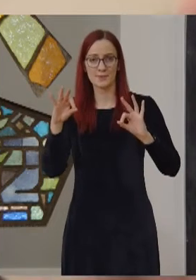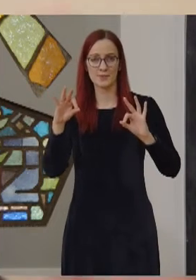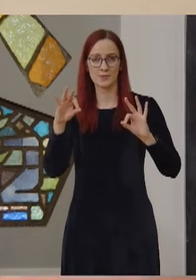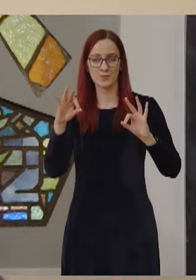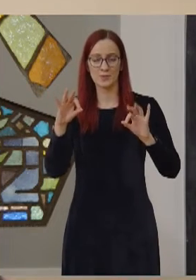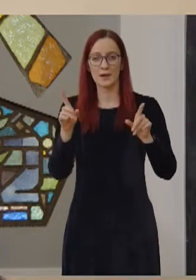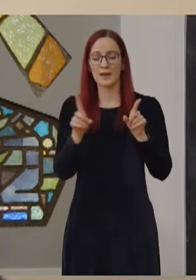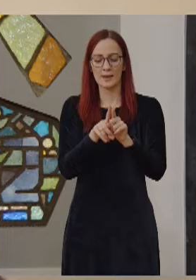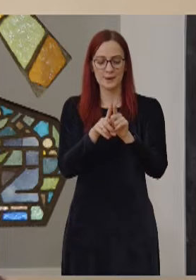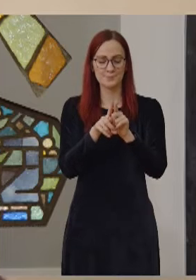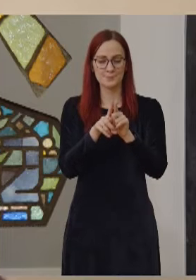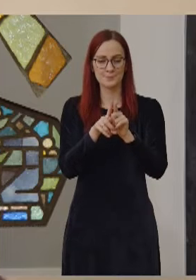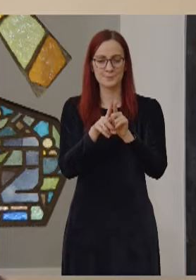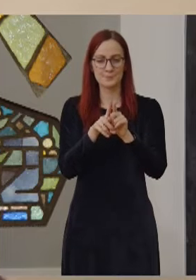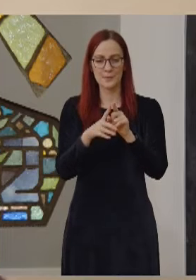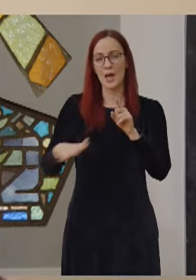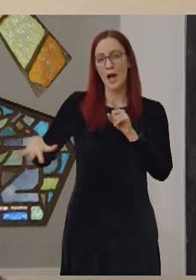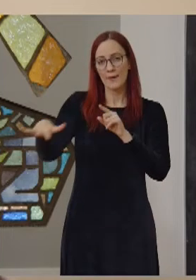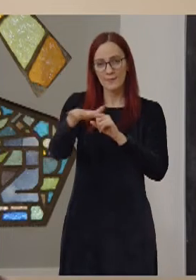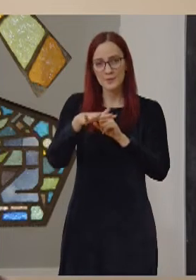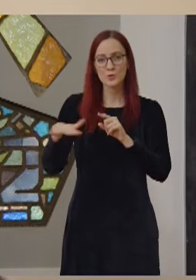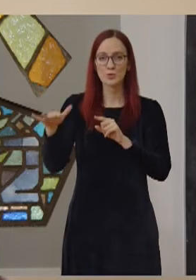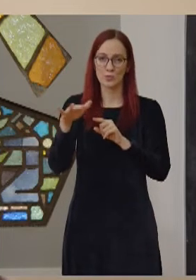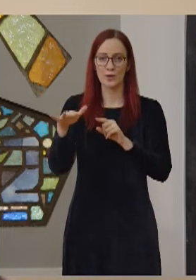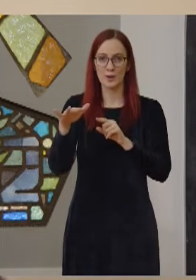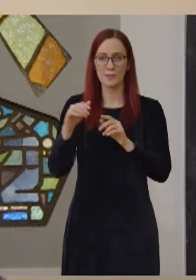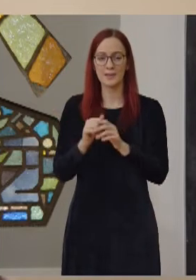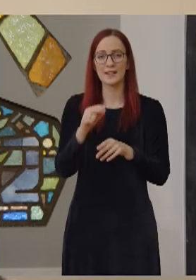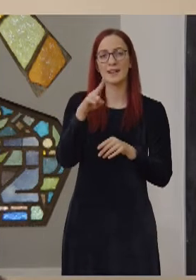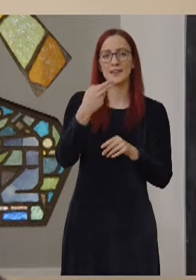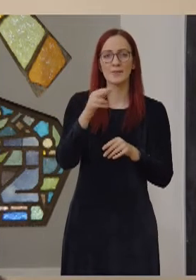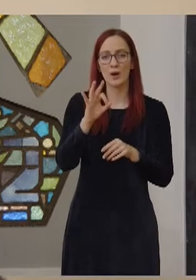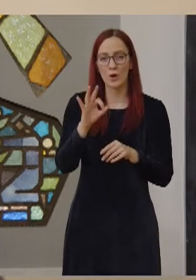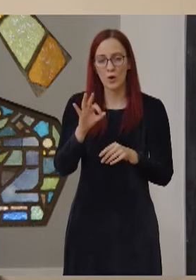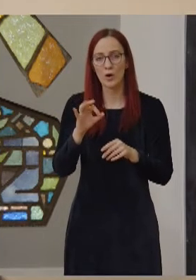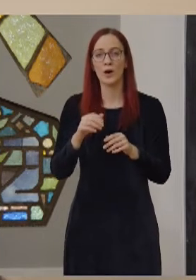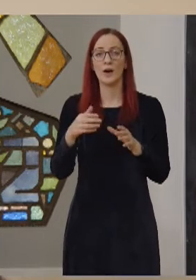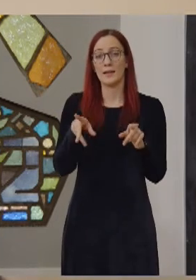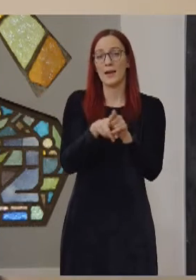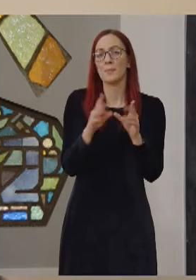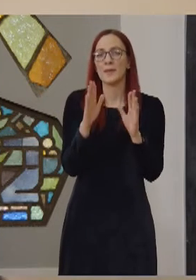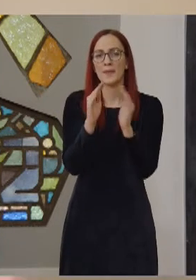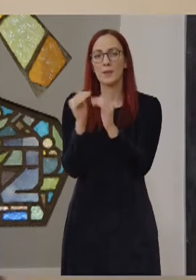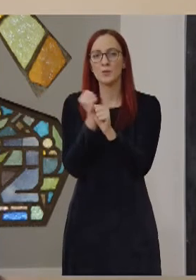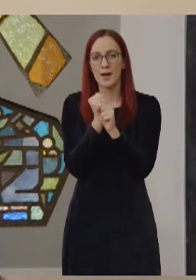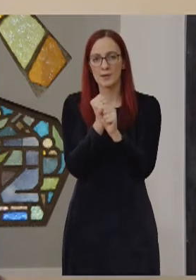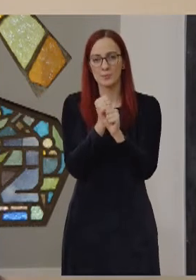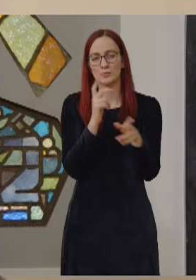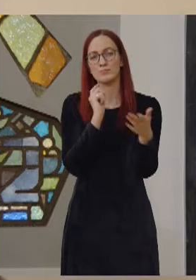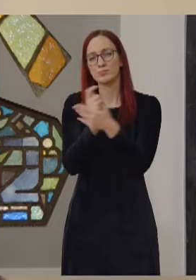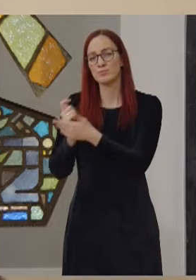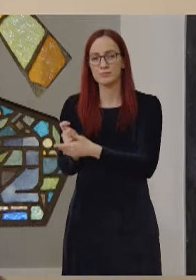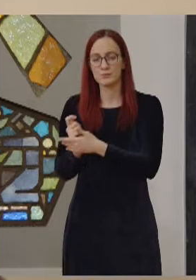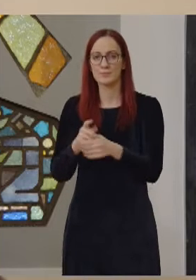parliamentary term has also included the ratification into the agenda. However, the question was deleted